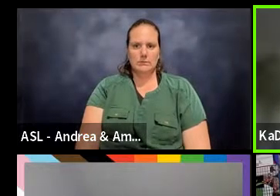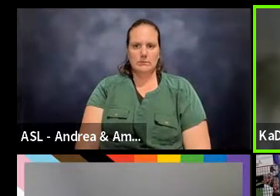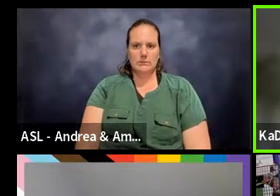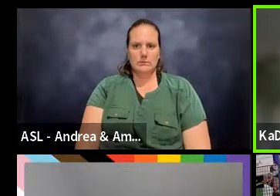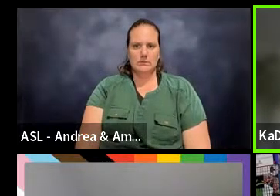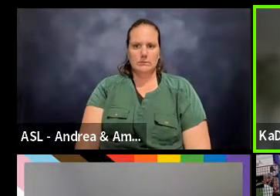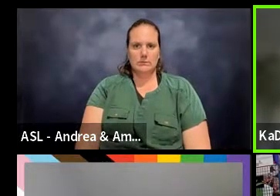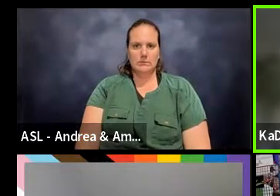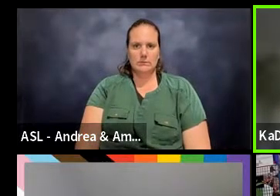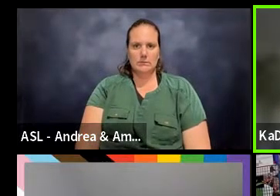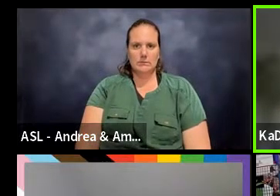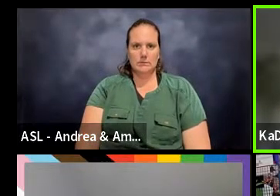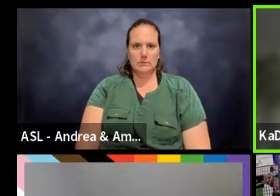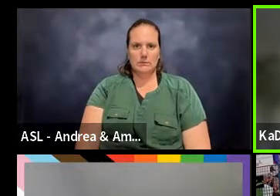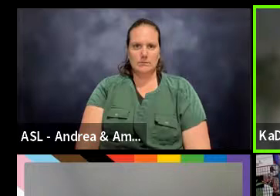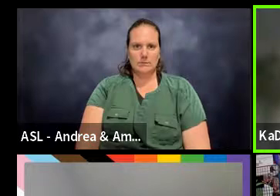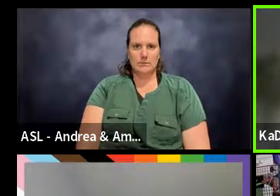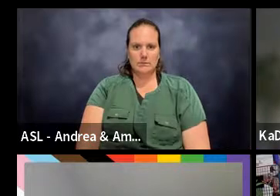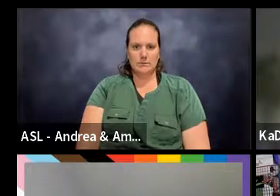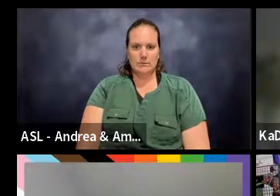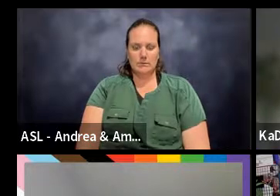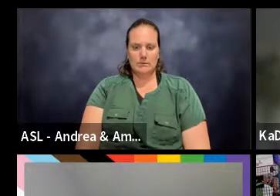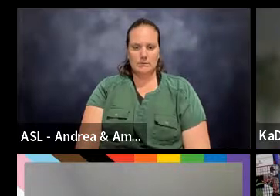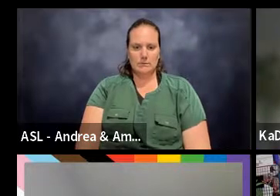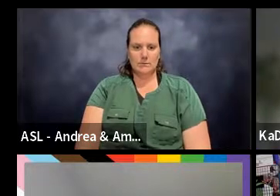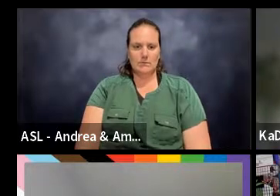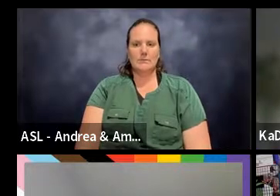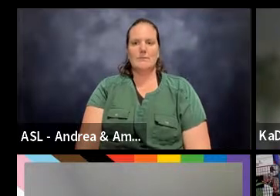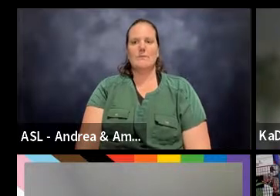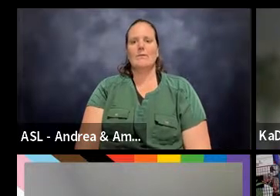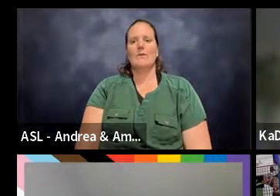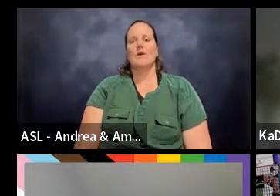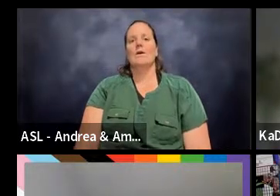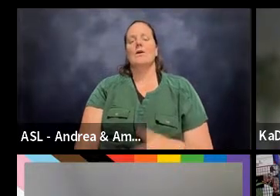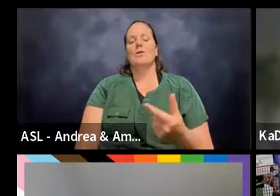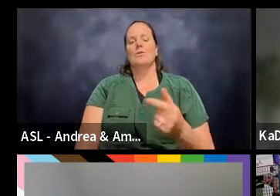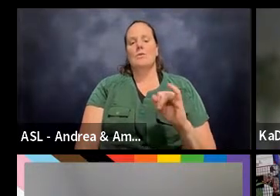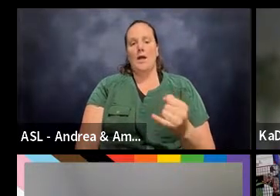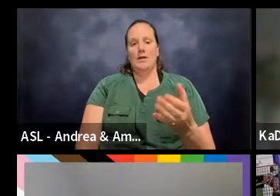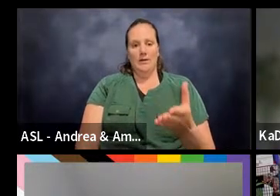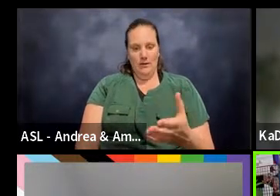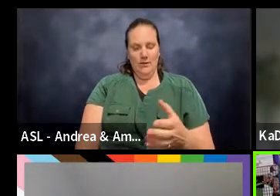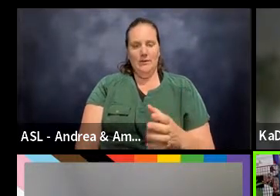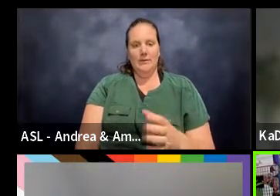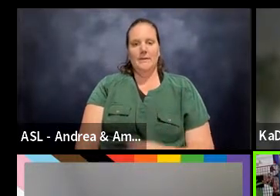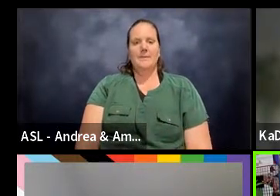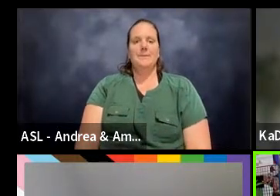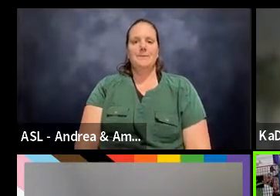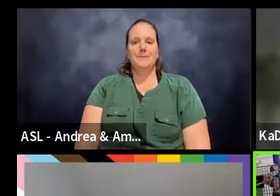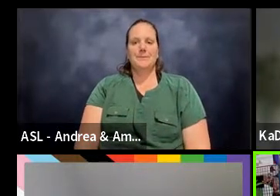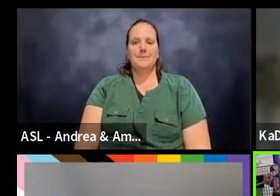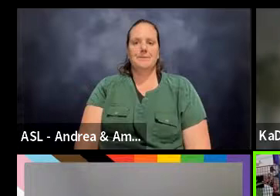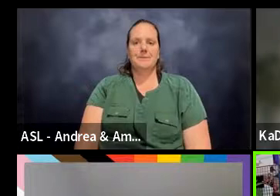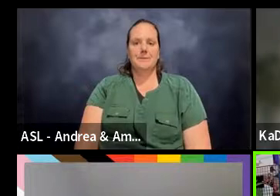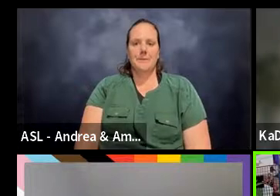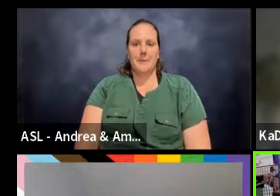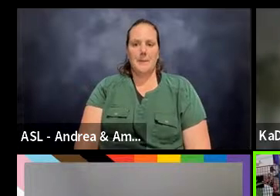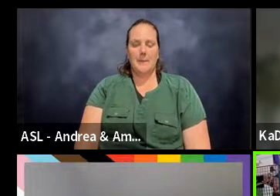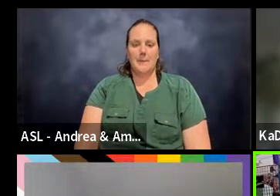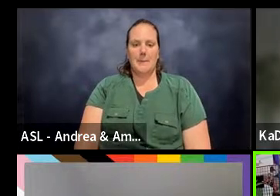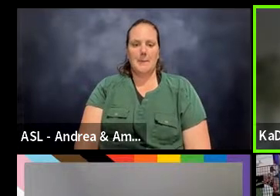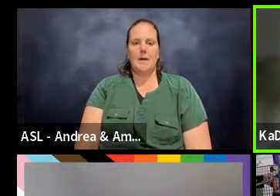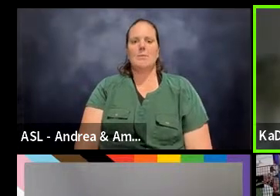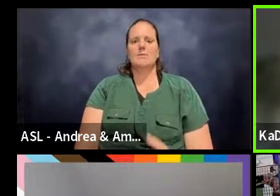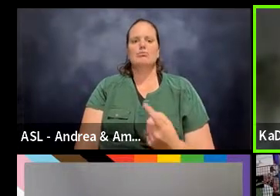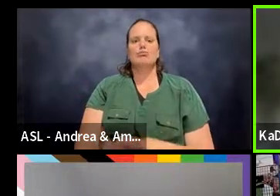Greg, okay, you're working on your mute. Well, let me jump in on a couple of